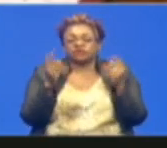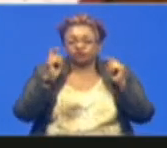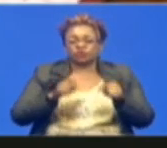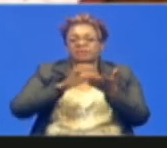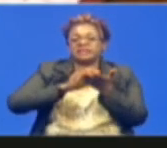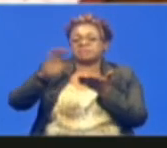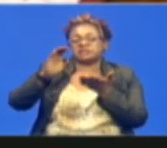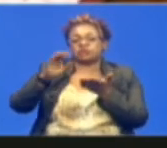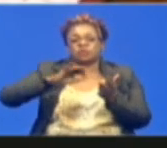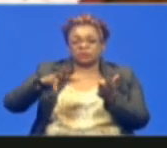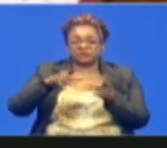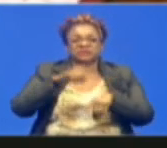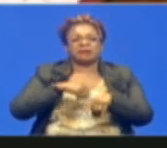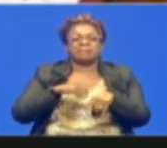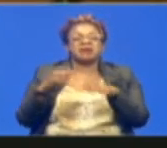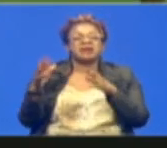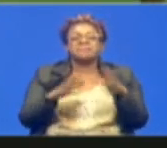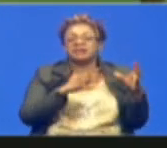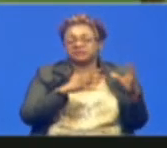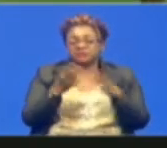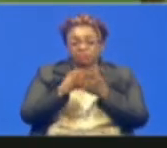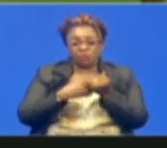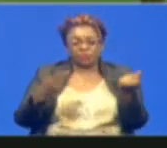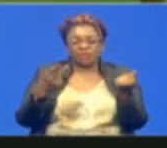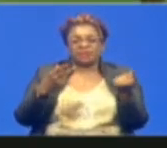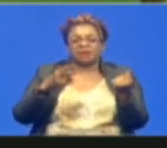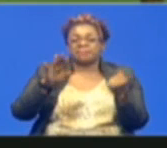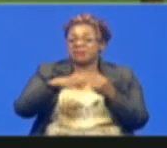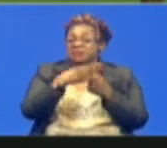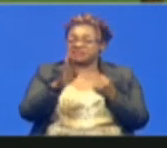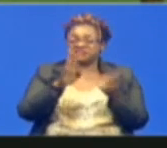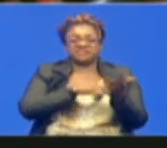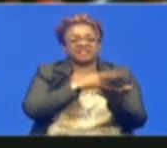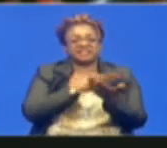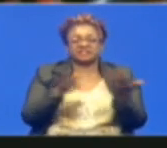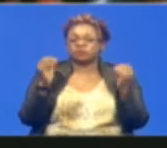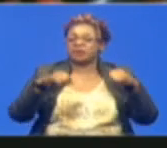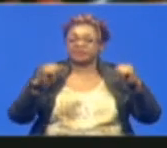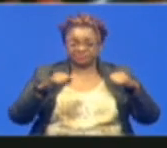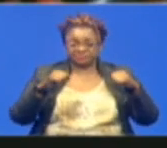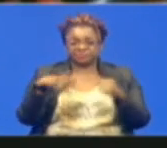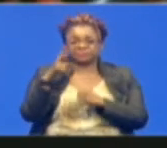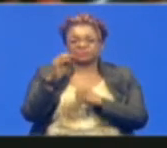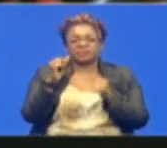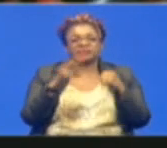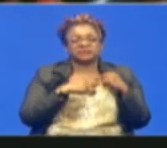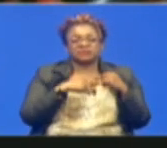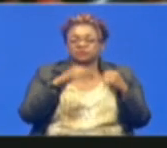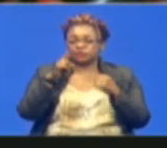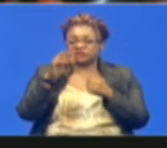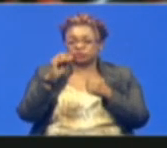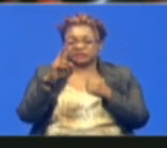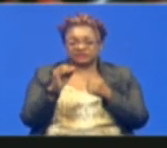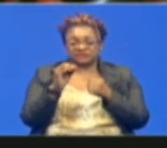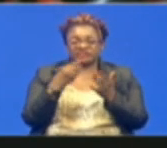after debate on the division of revenue bill in both houses failed to reach a consensus. In the 2019-2020